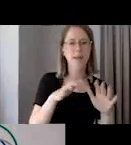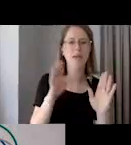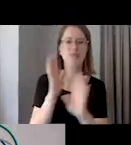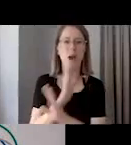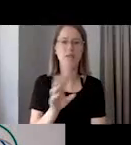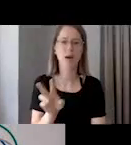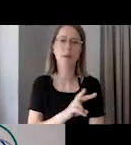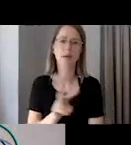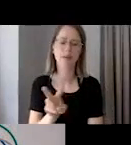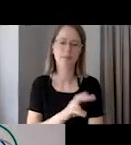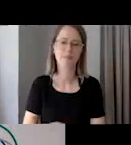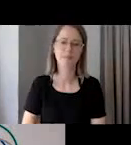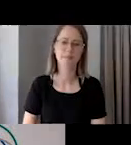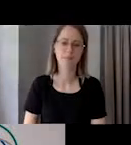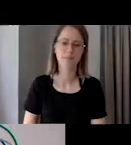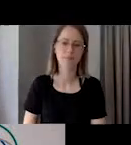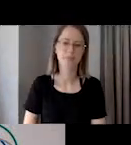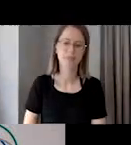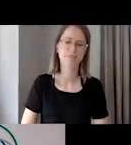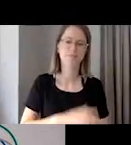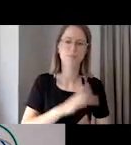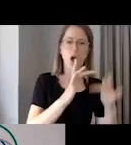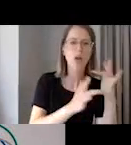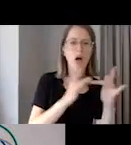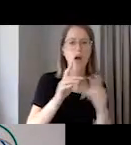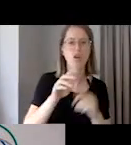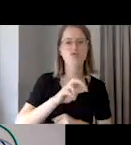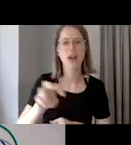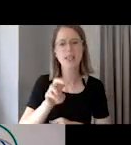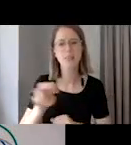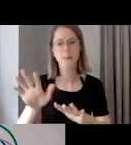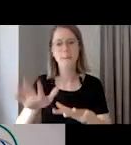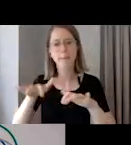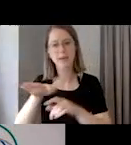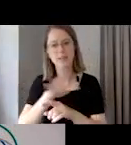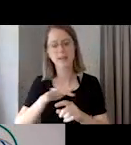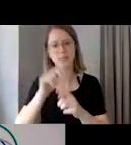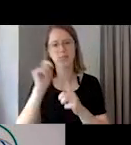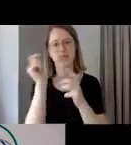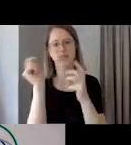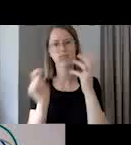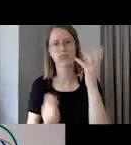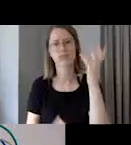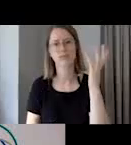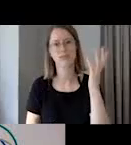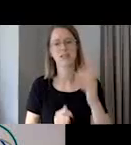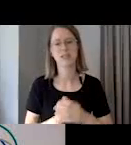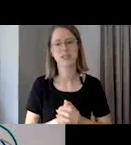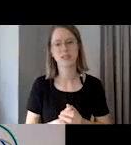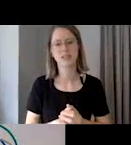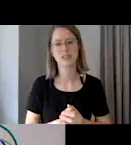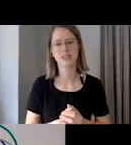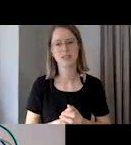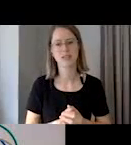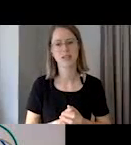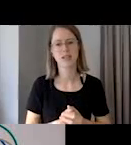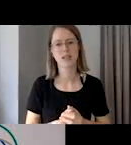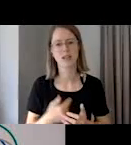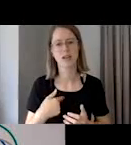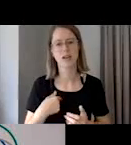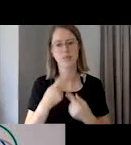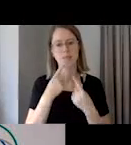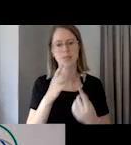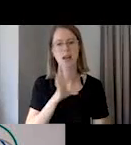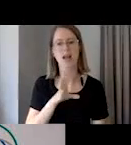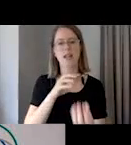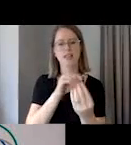and virtual transport, public domains, the whole big picture. So I would advocate a holistic